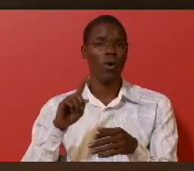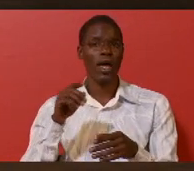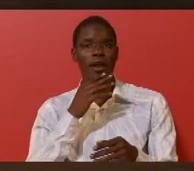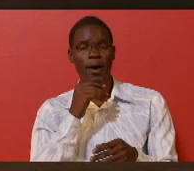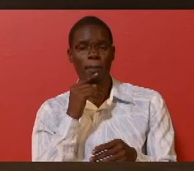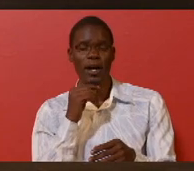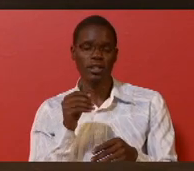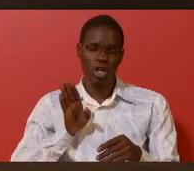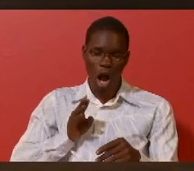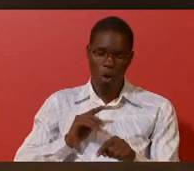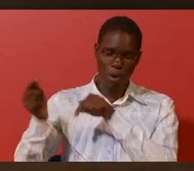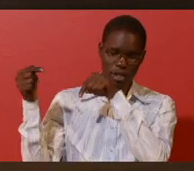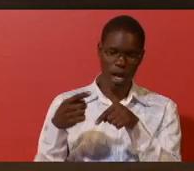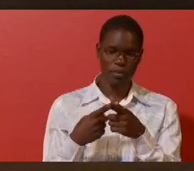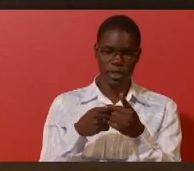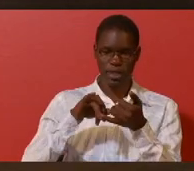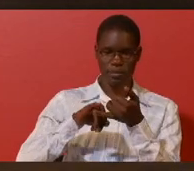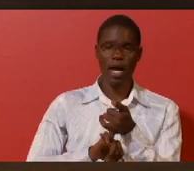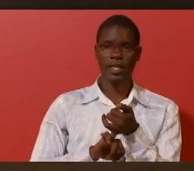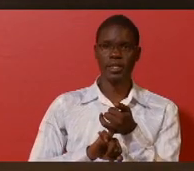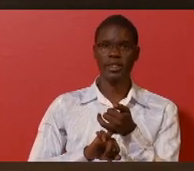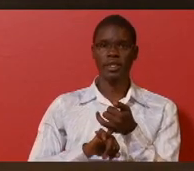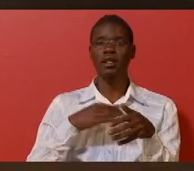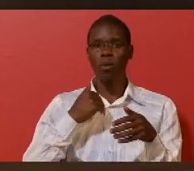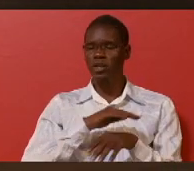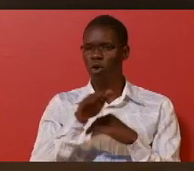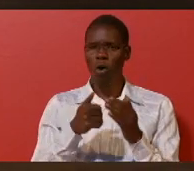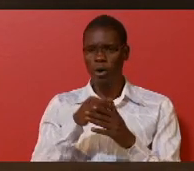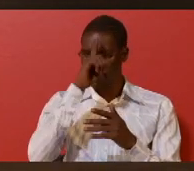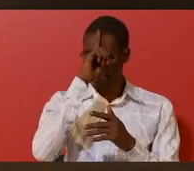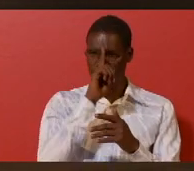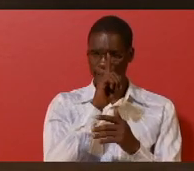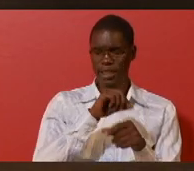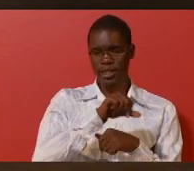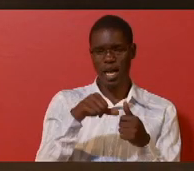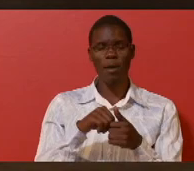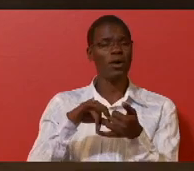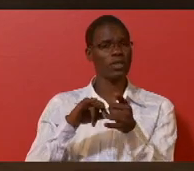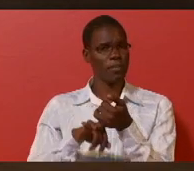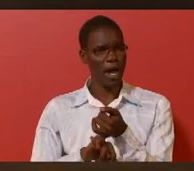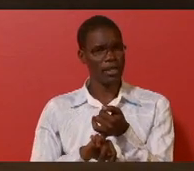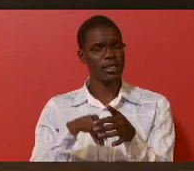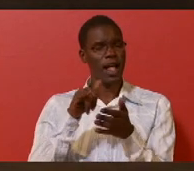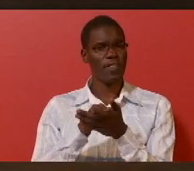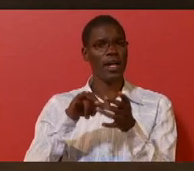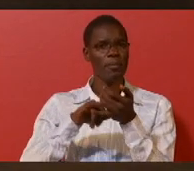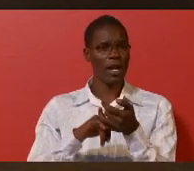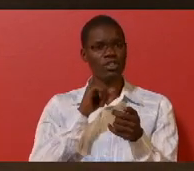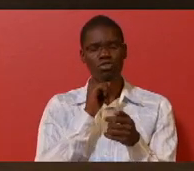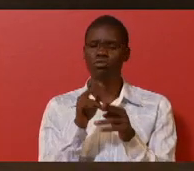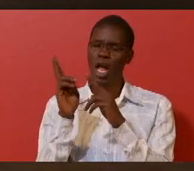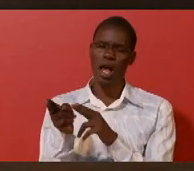a woman come together and they are married, he wants them to be serious about this matter. That marriage is no